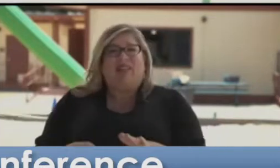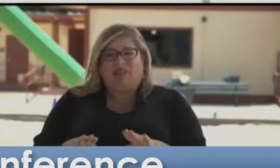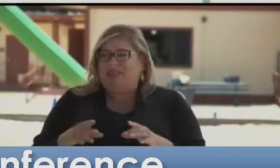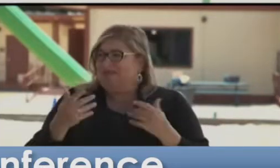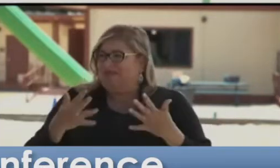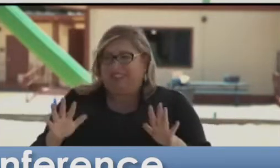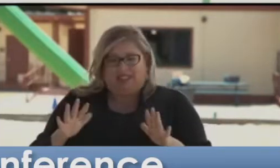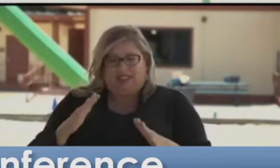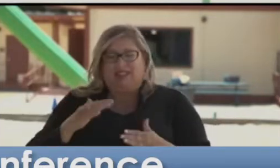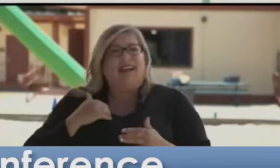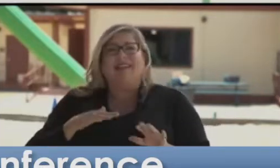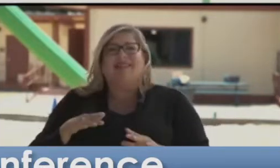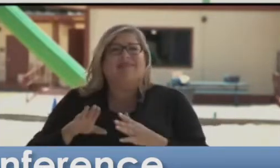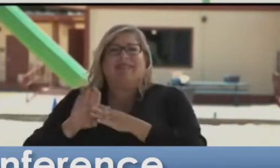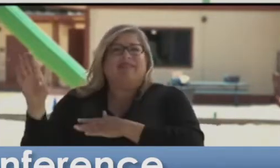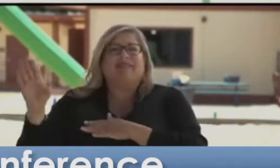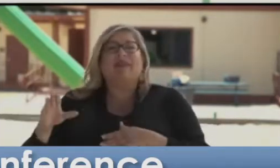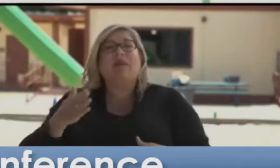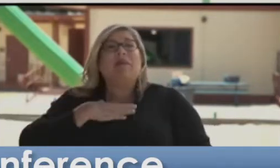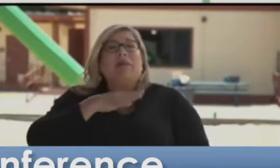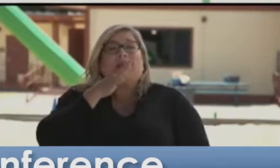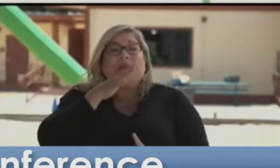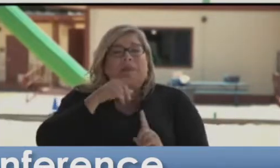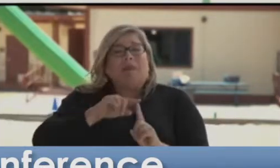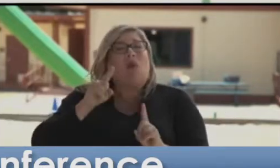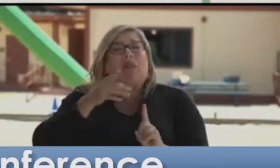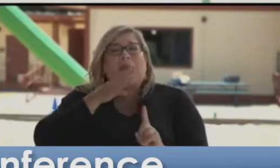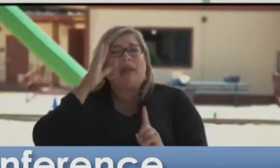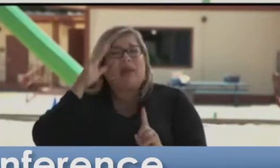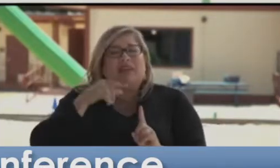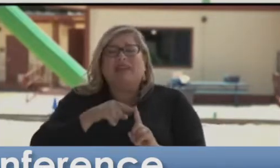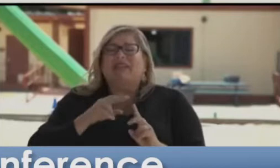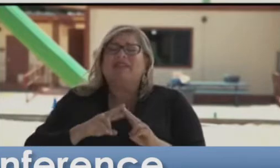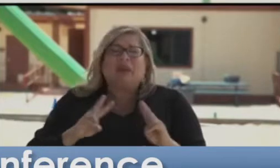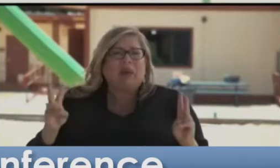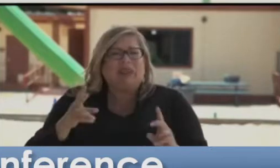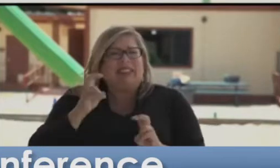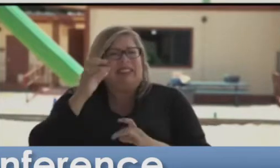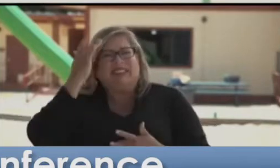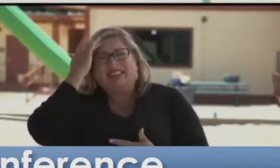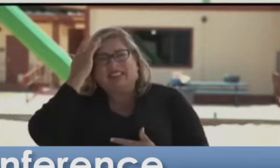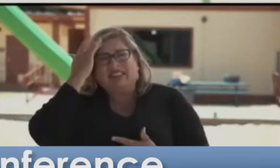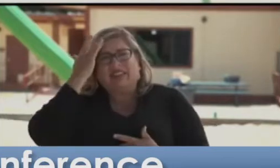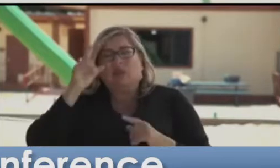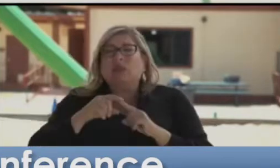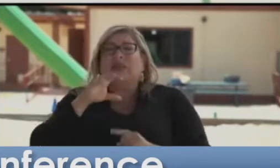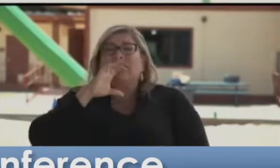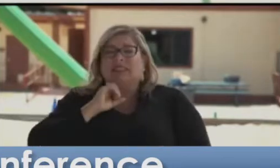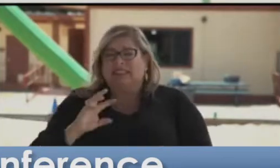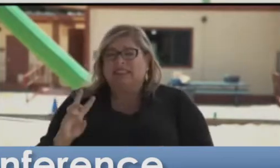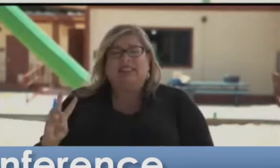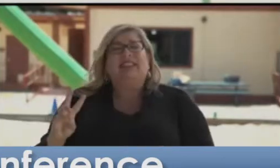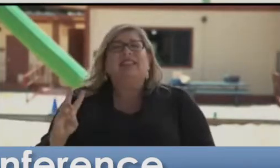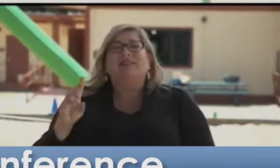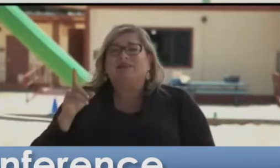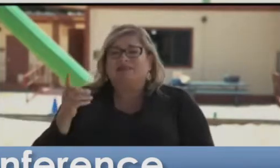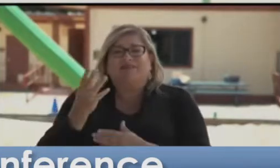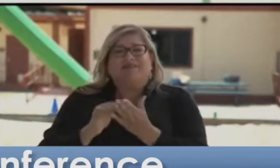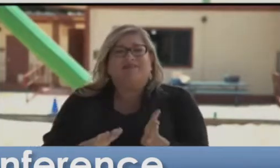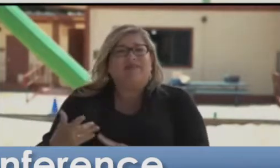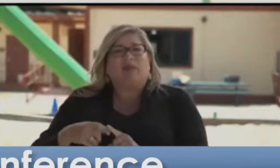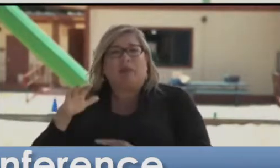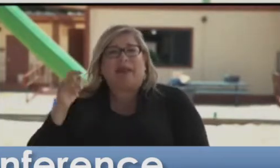immediately. My mother, who was my only parent, was very sick. And when I was 6 years old, she lost her battle to cancer. I ended up